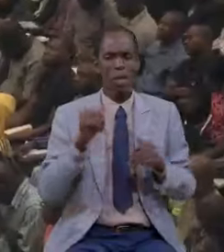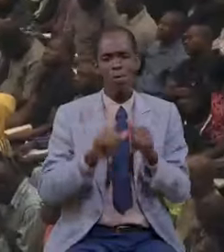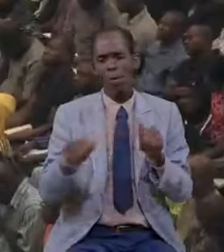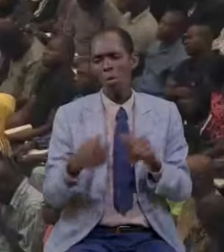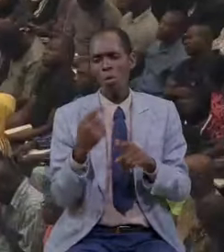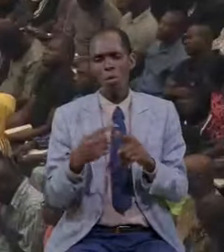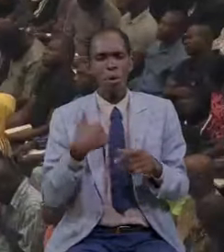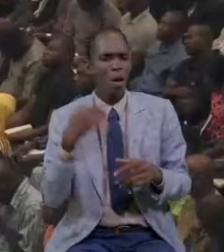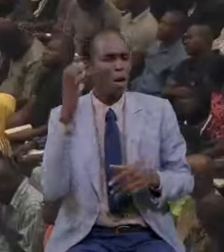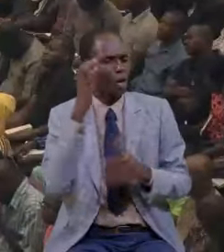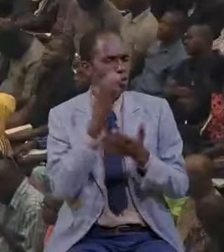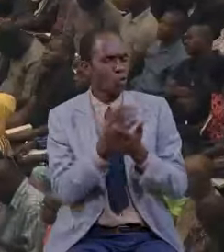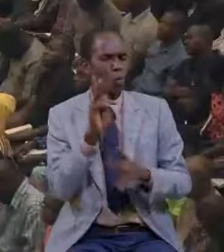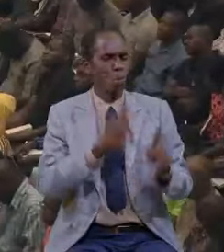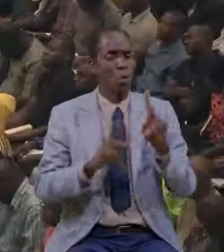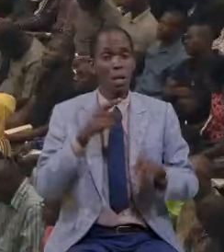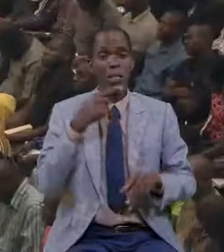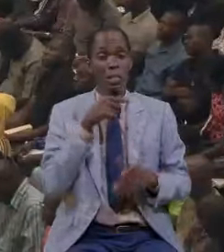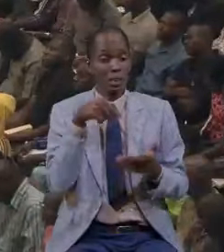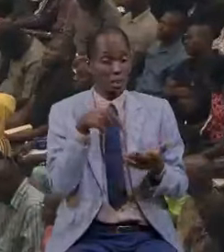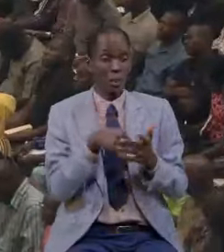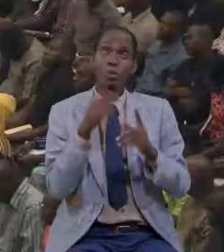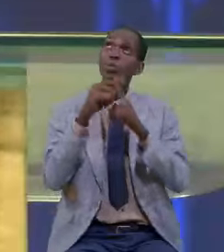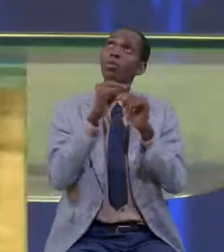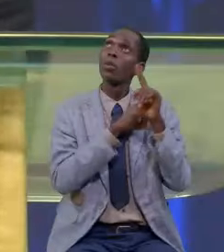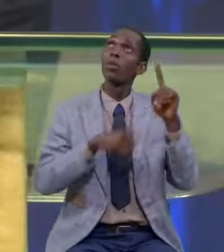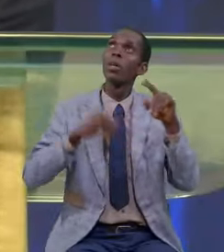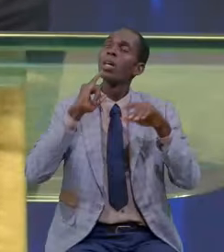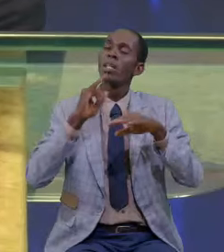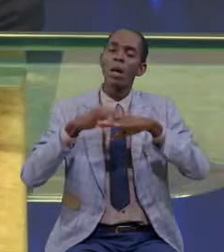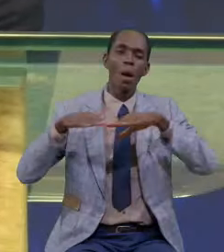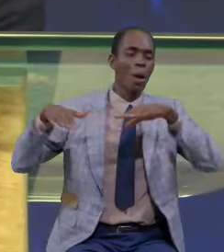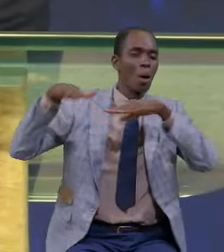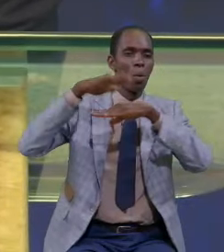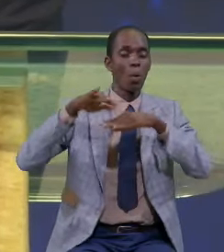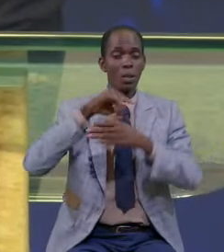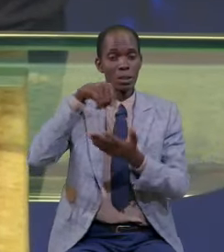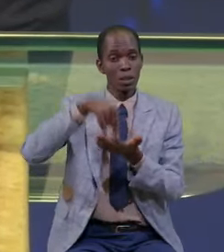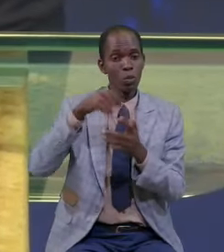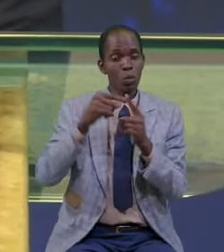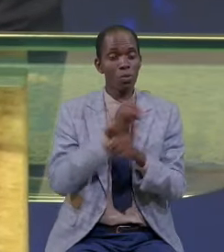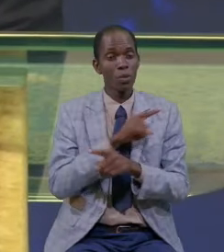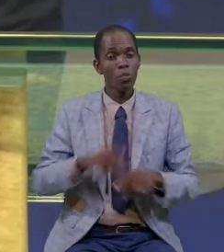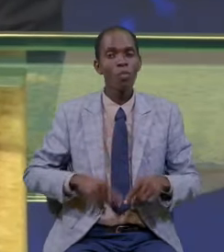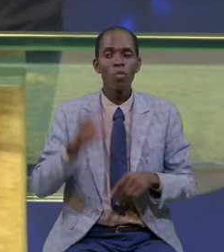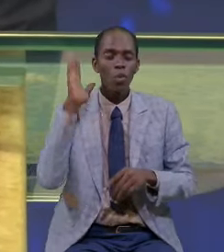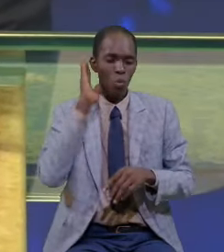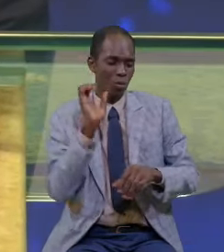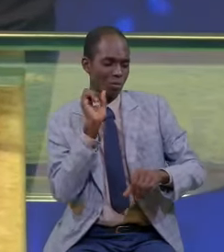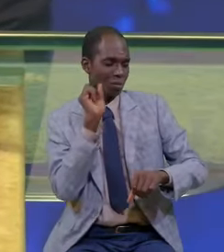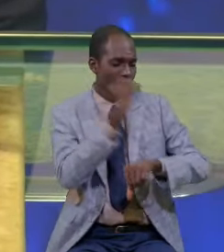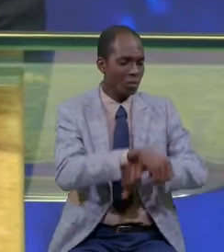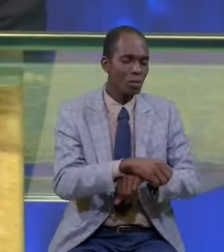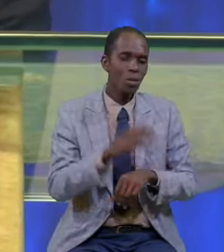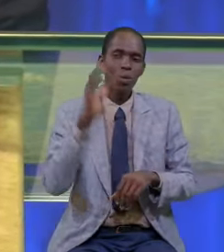somebody saying, this one is going to be preeminent. And this one is going to overshadow. It's going